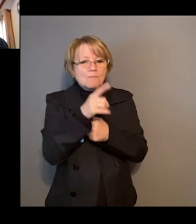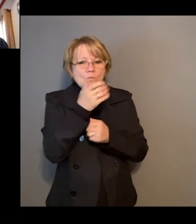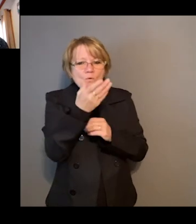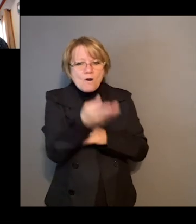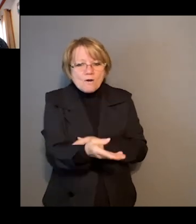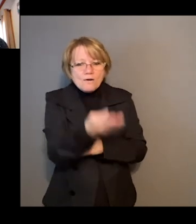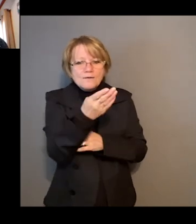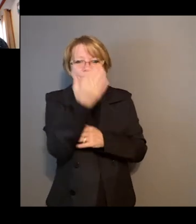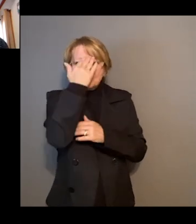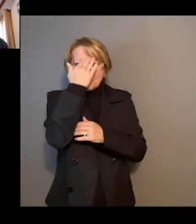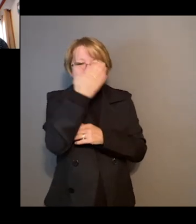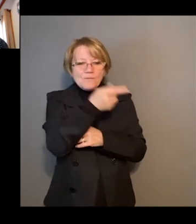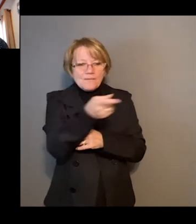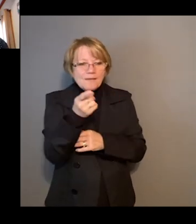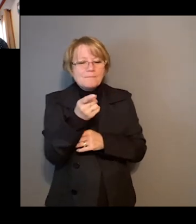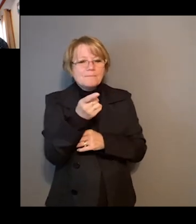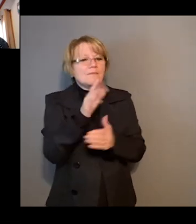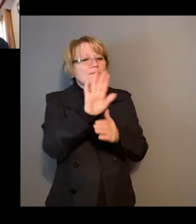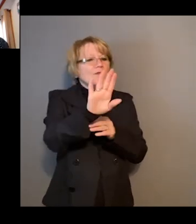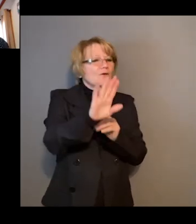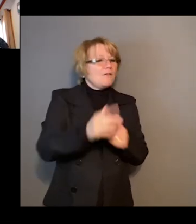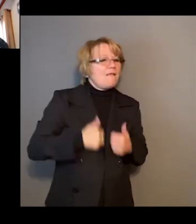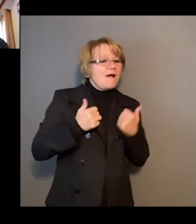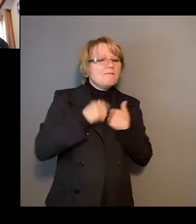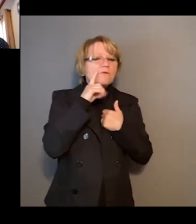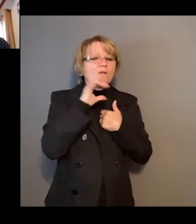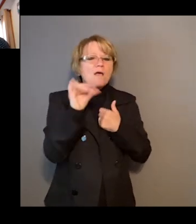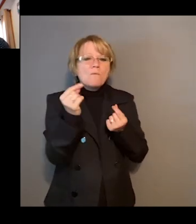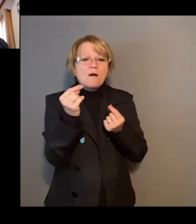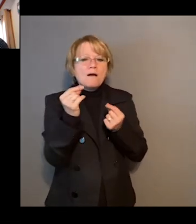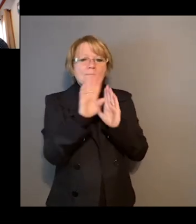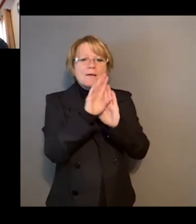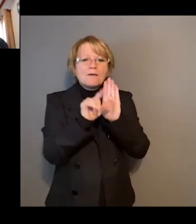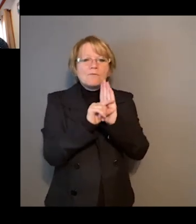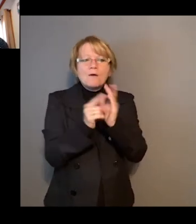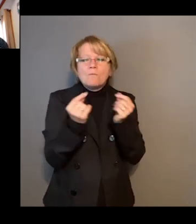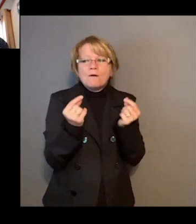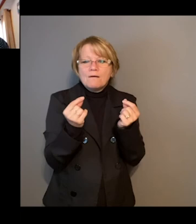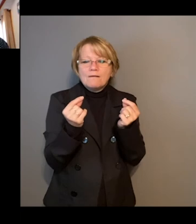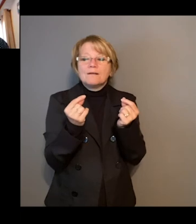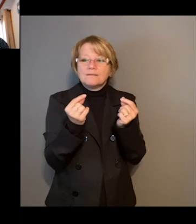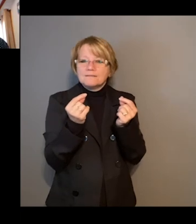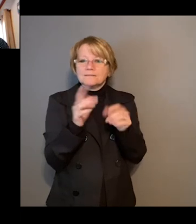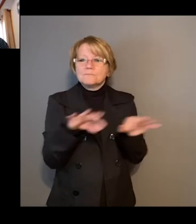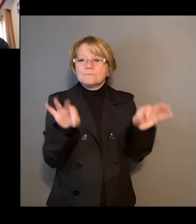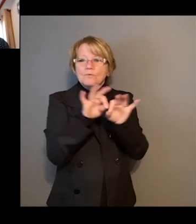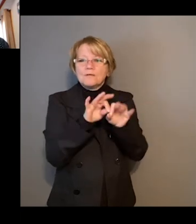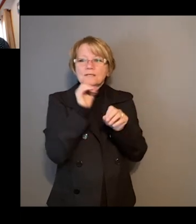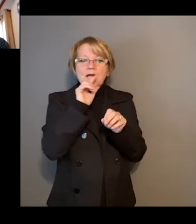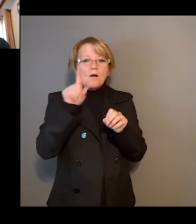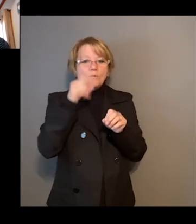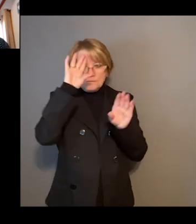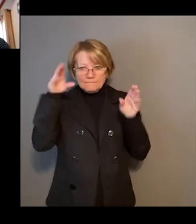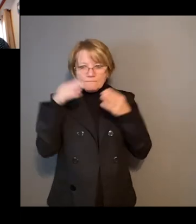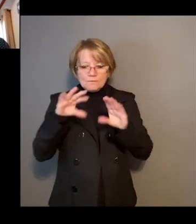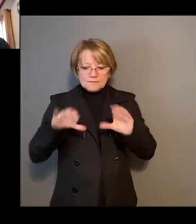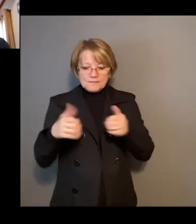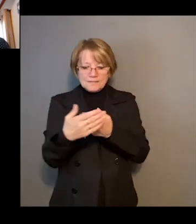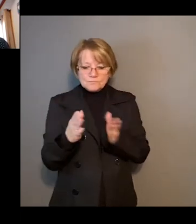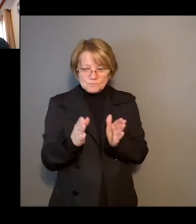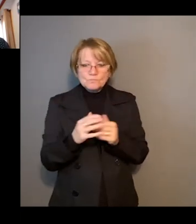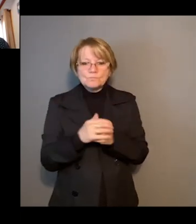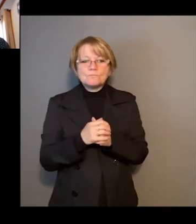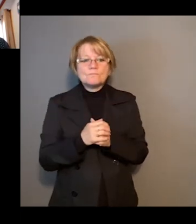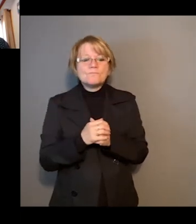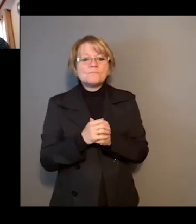of our classrooms. And I always listen to like YouTube videos and things like that when I'm getting ready for work in the morning. And today